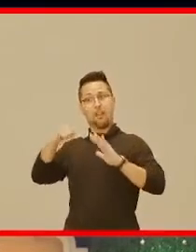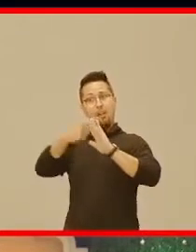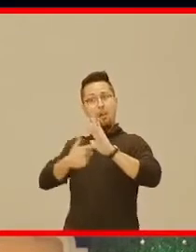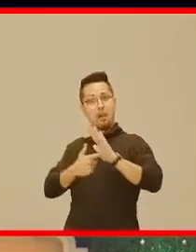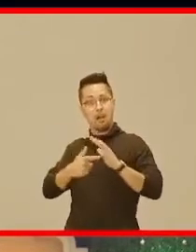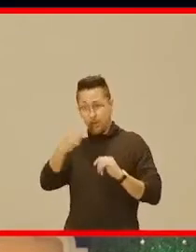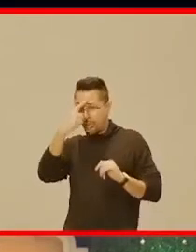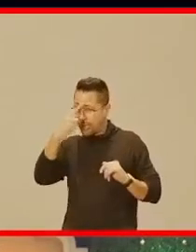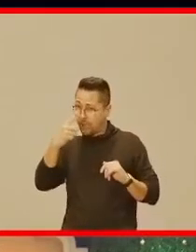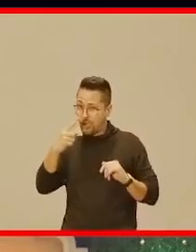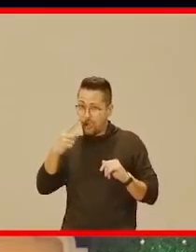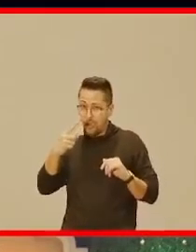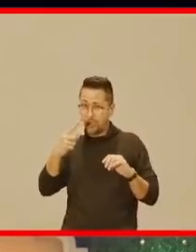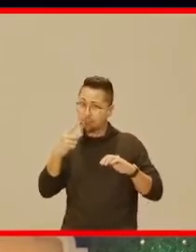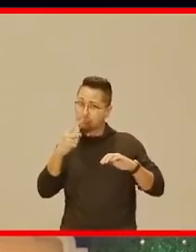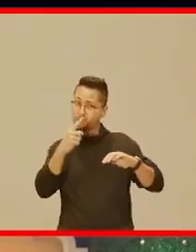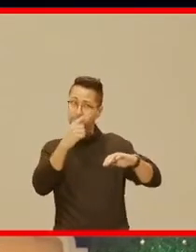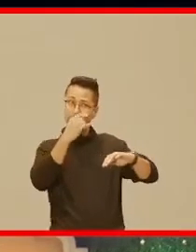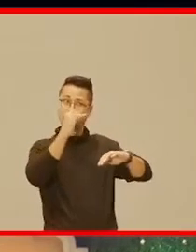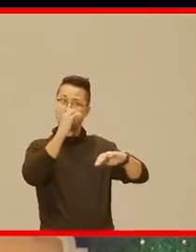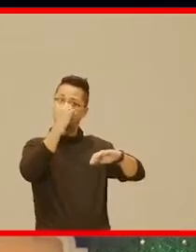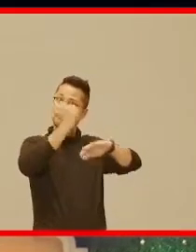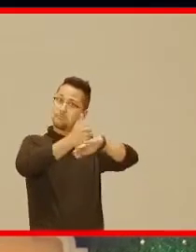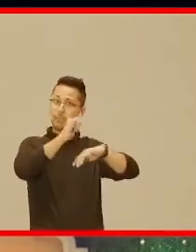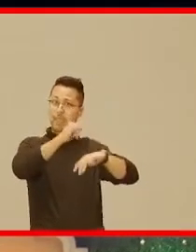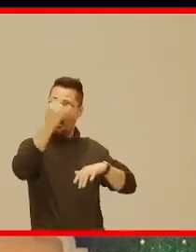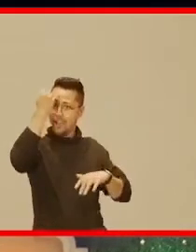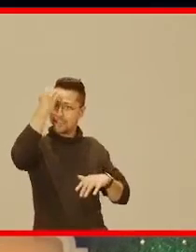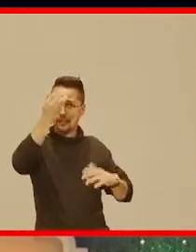that idea to present to a state legislator?